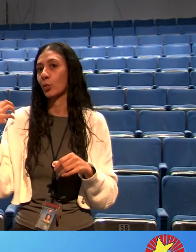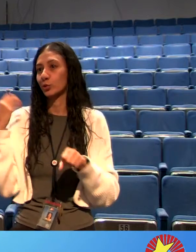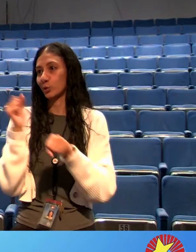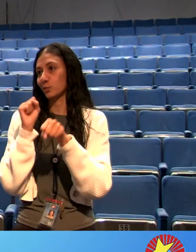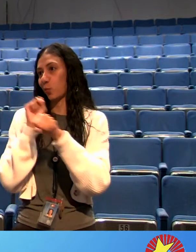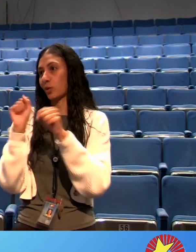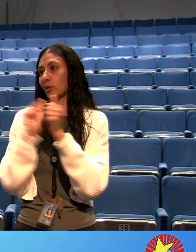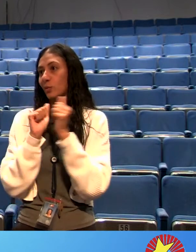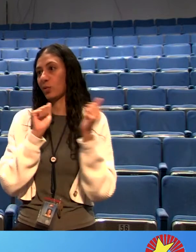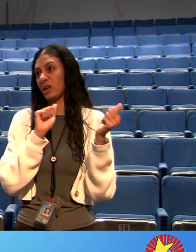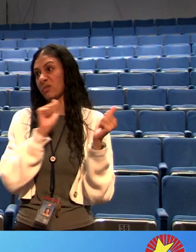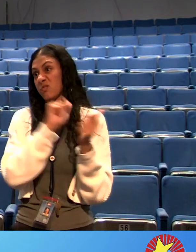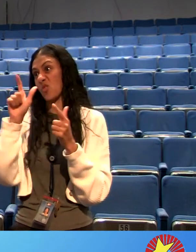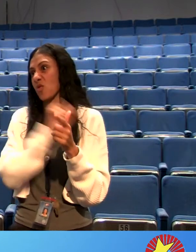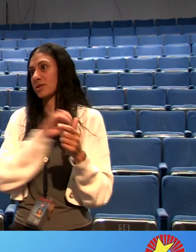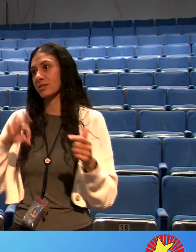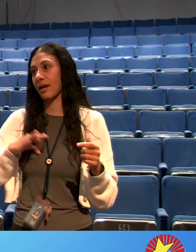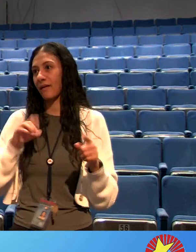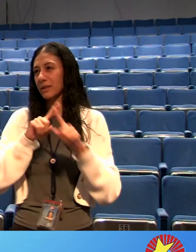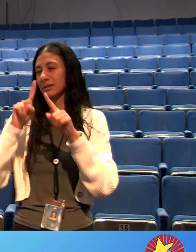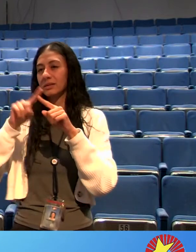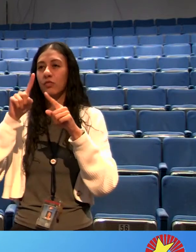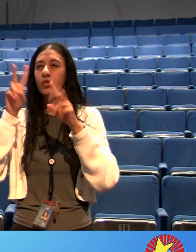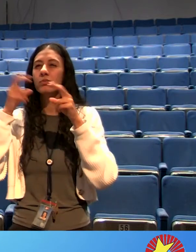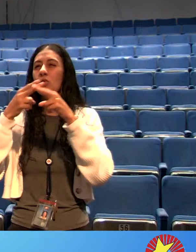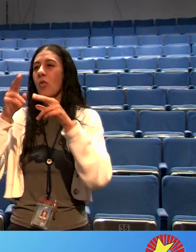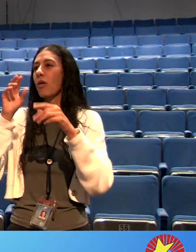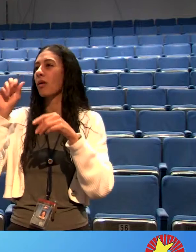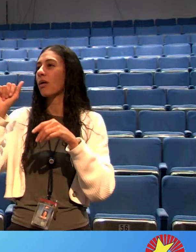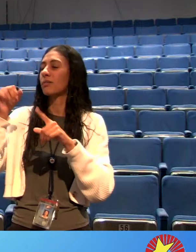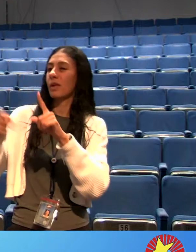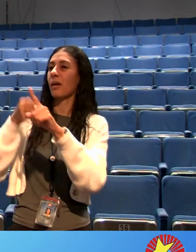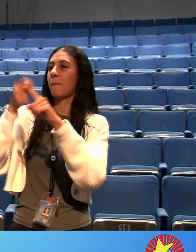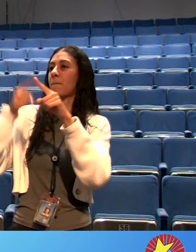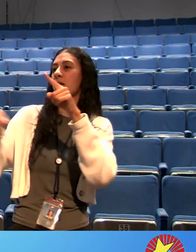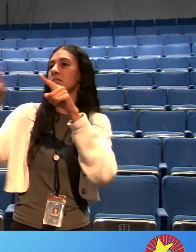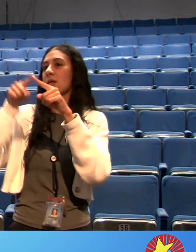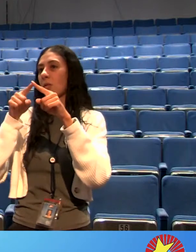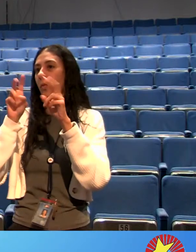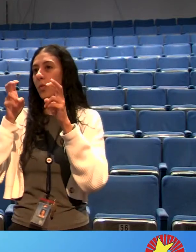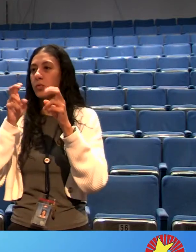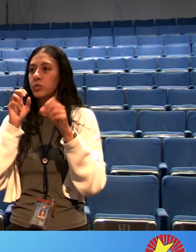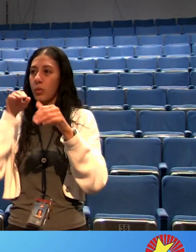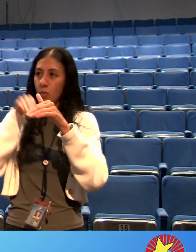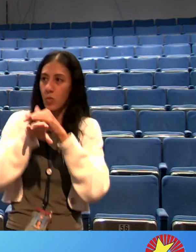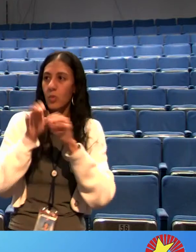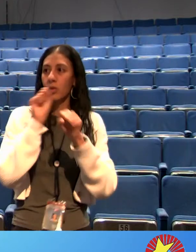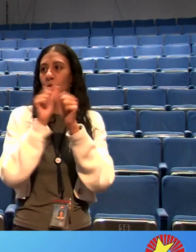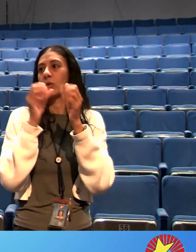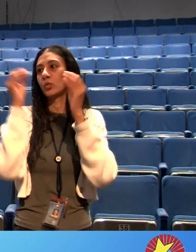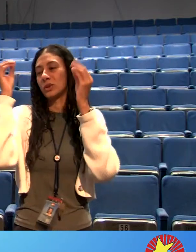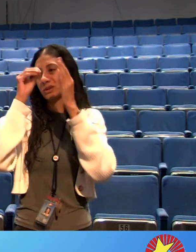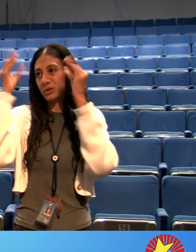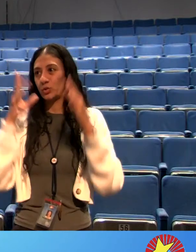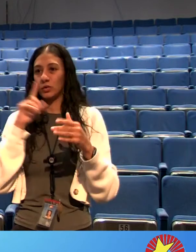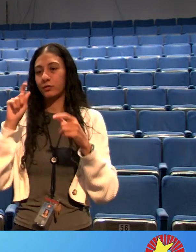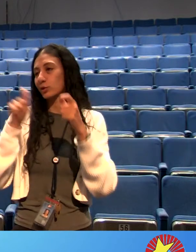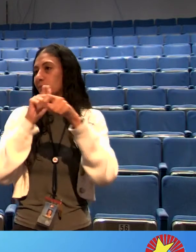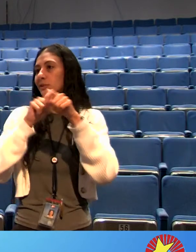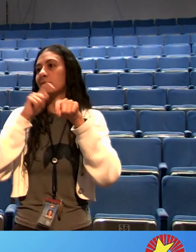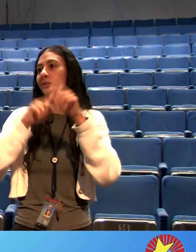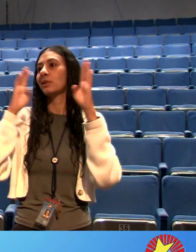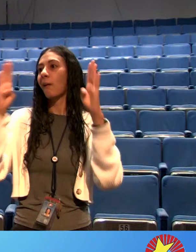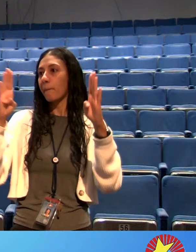We also have instructional coaches in place. They are working with all staff to work on what we call the